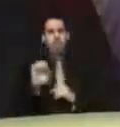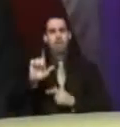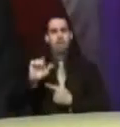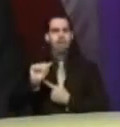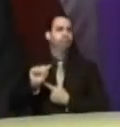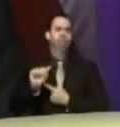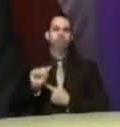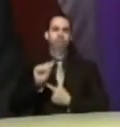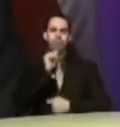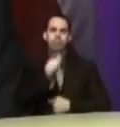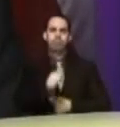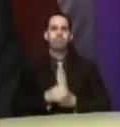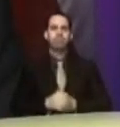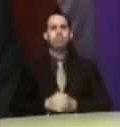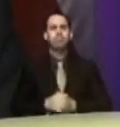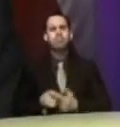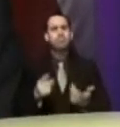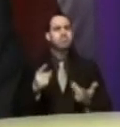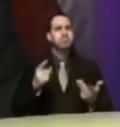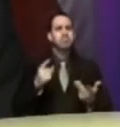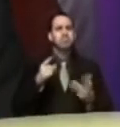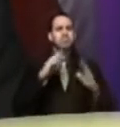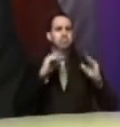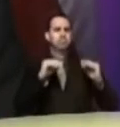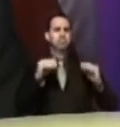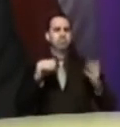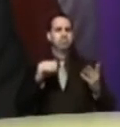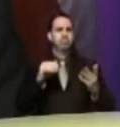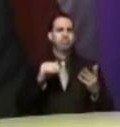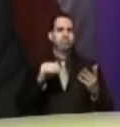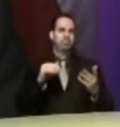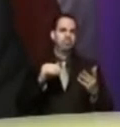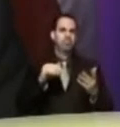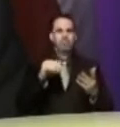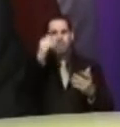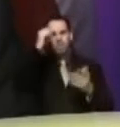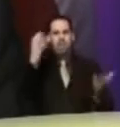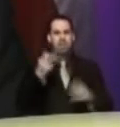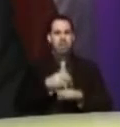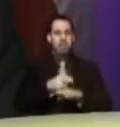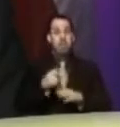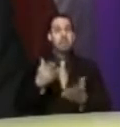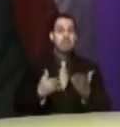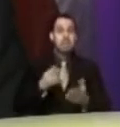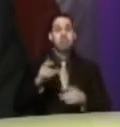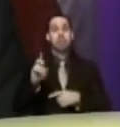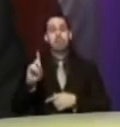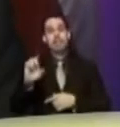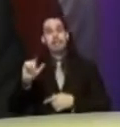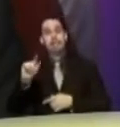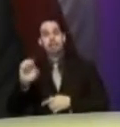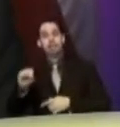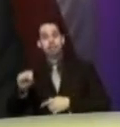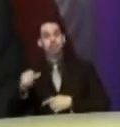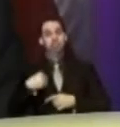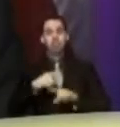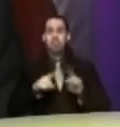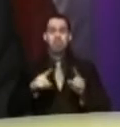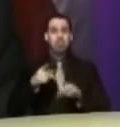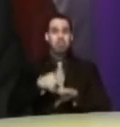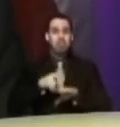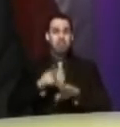do you expect from Sunday's primaries here in Puerto Rico? Of course, you're going to have maybe delegates, but Puerto Ricans won't be able to